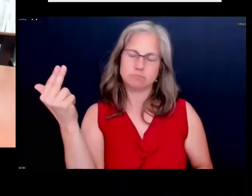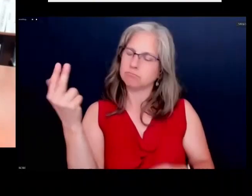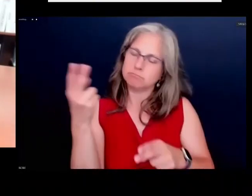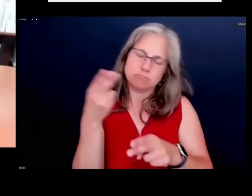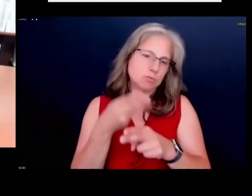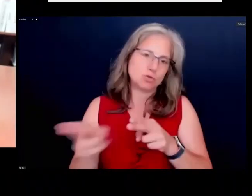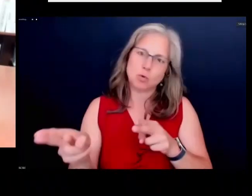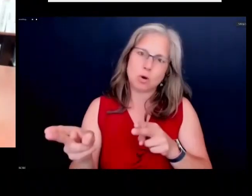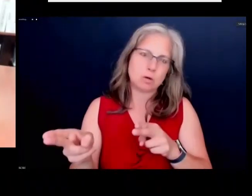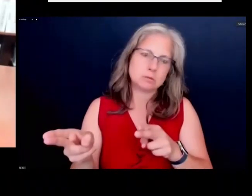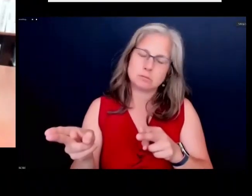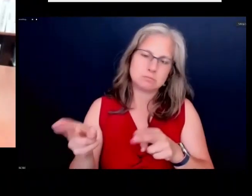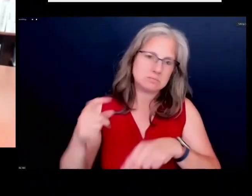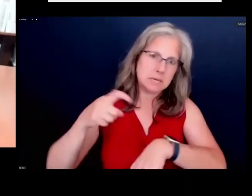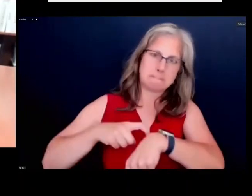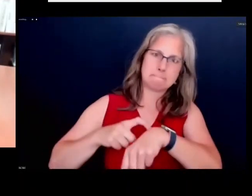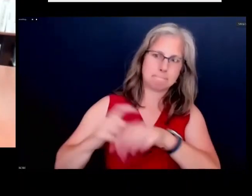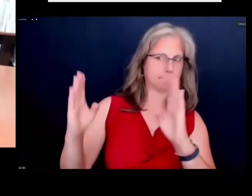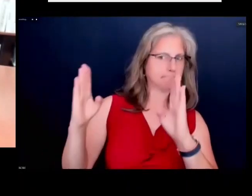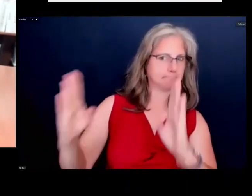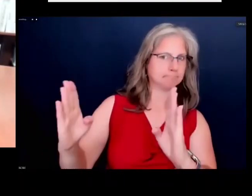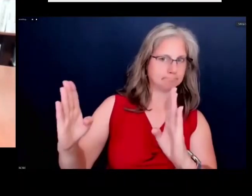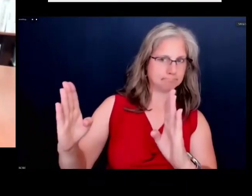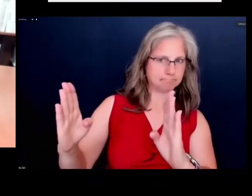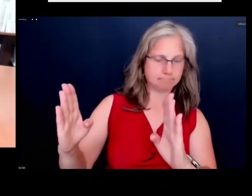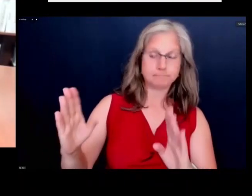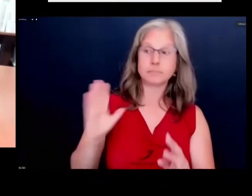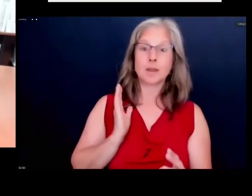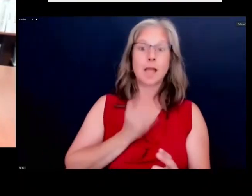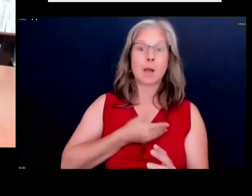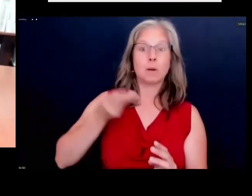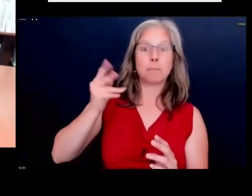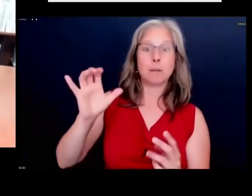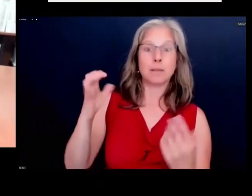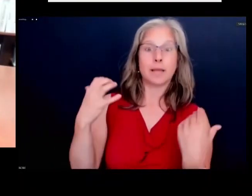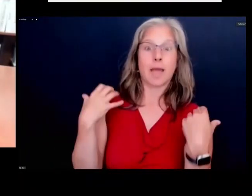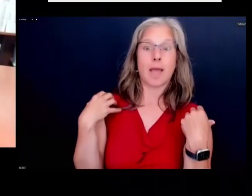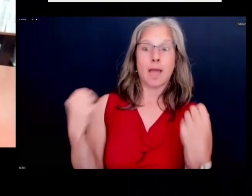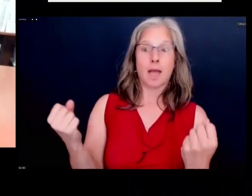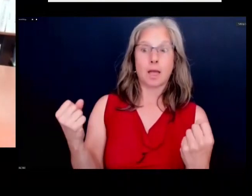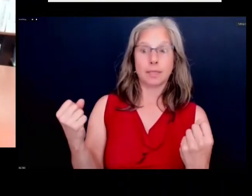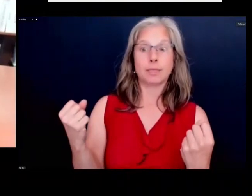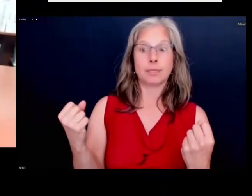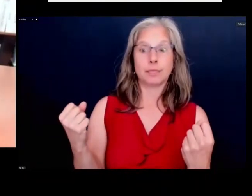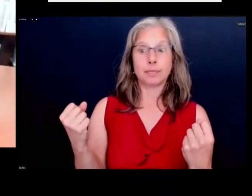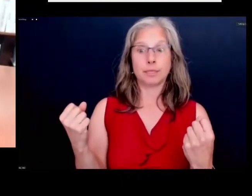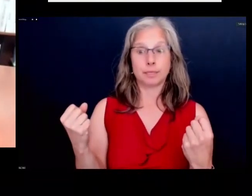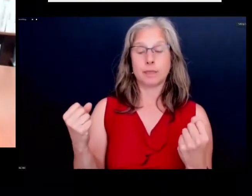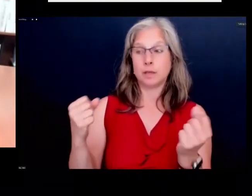a fairly short time period. And our public health